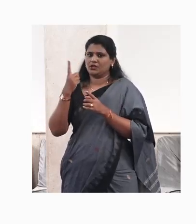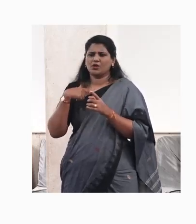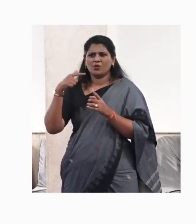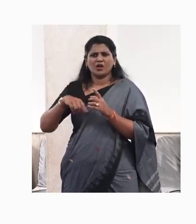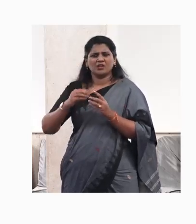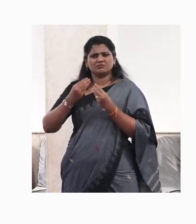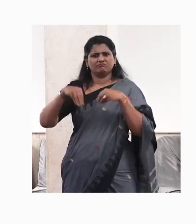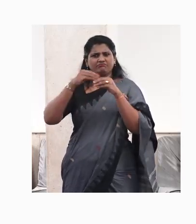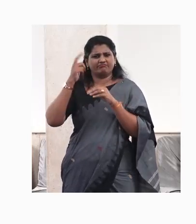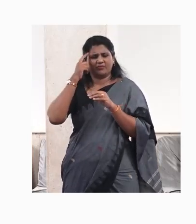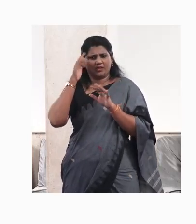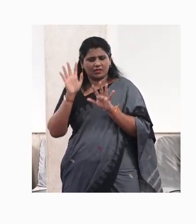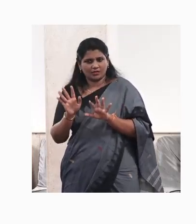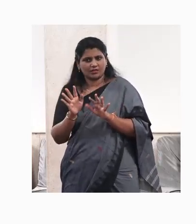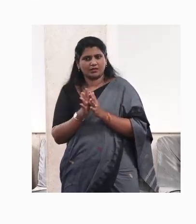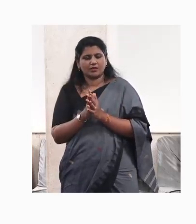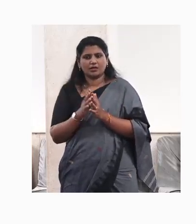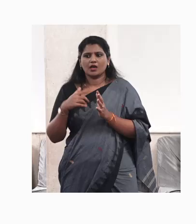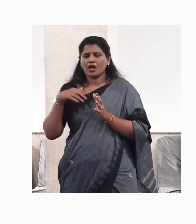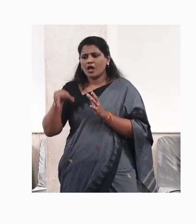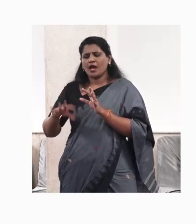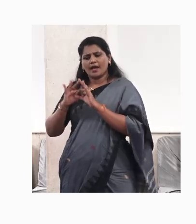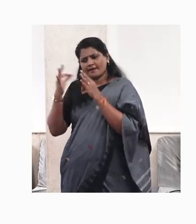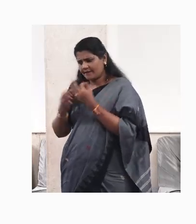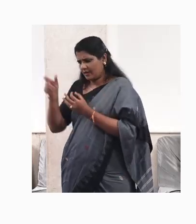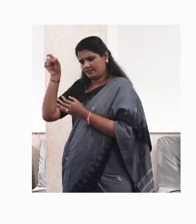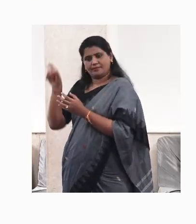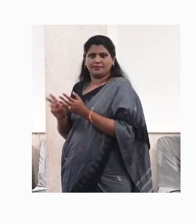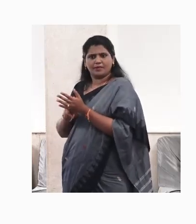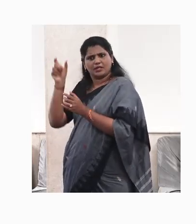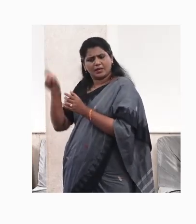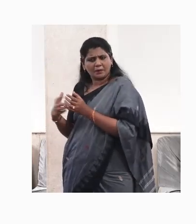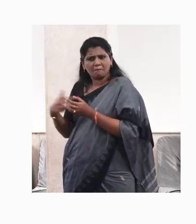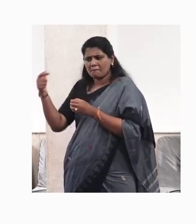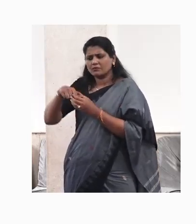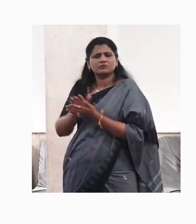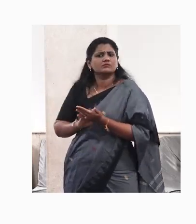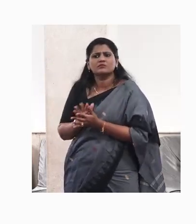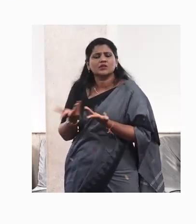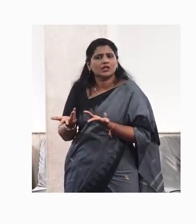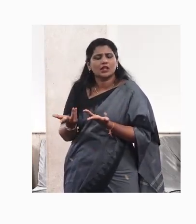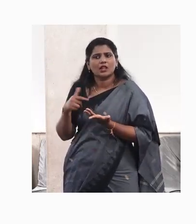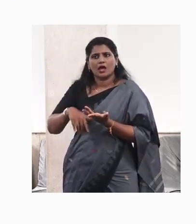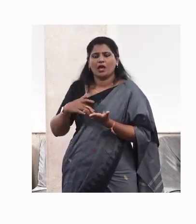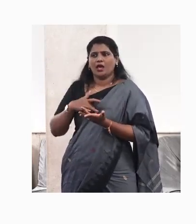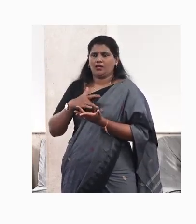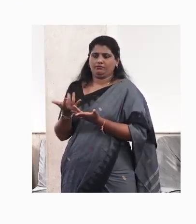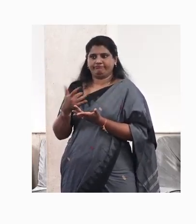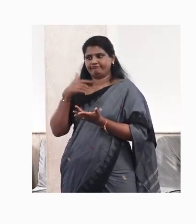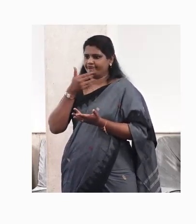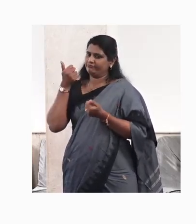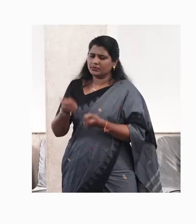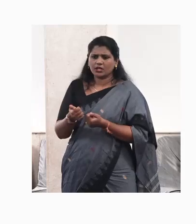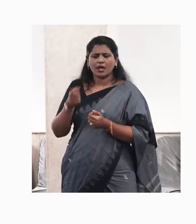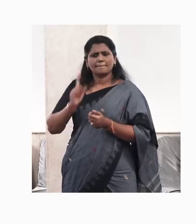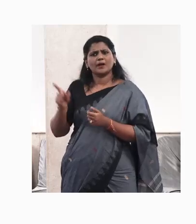coming up for me was, what if, a family member can't be there? What if they, ideally it'll be great if everybody can be there, but what if they're